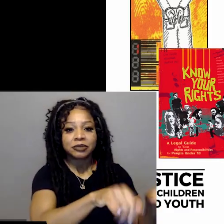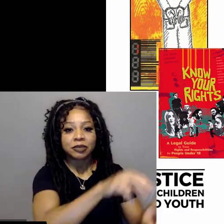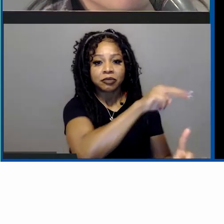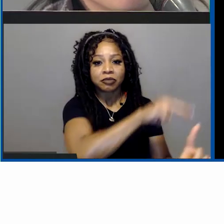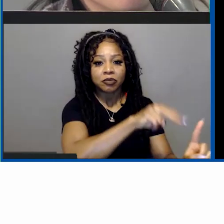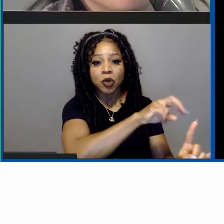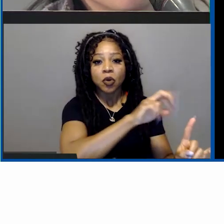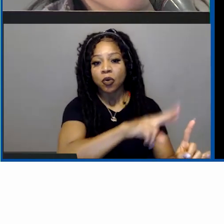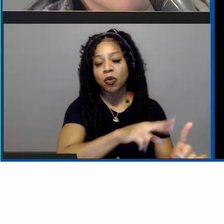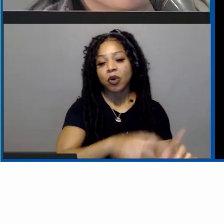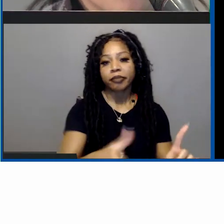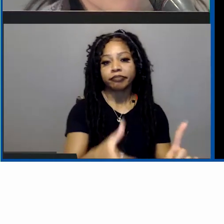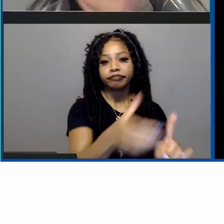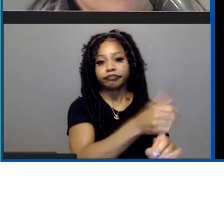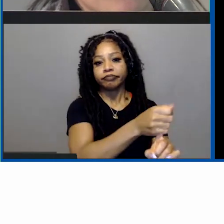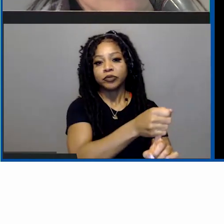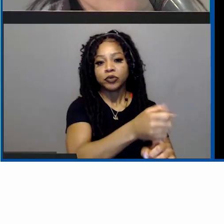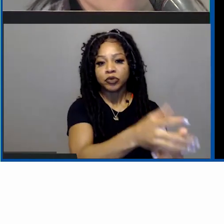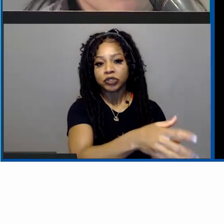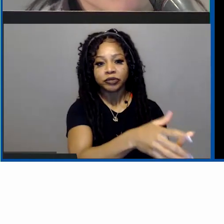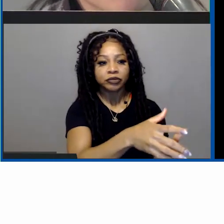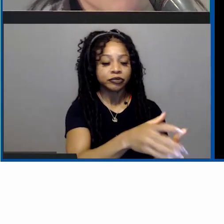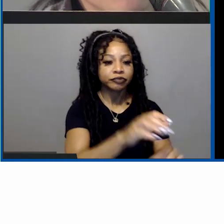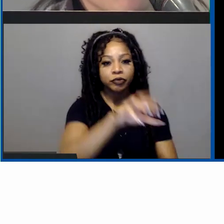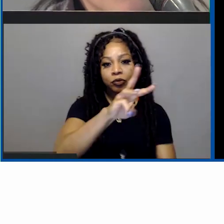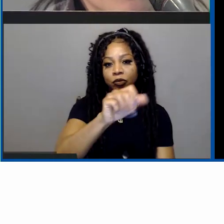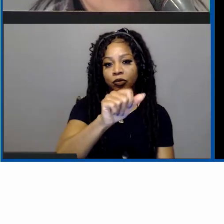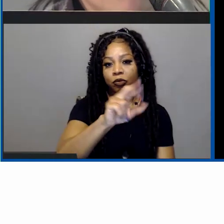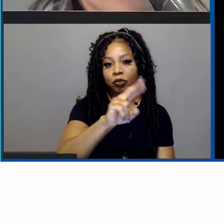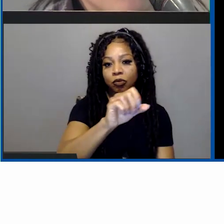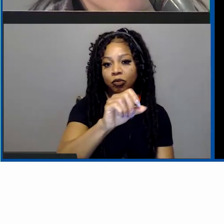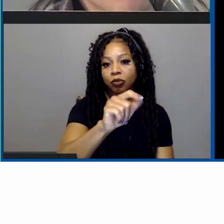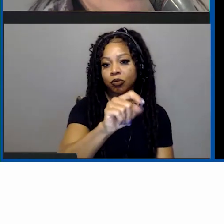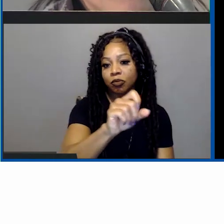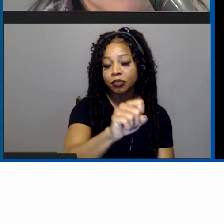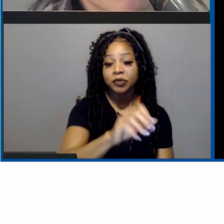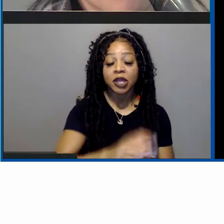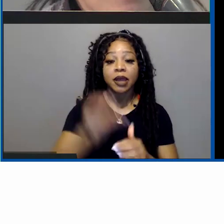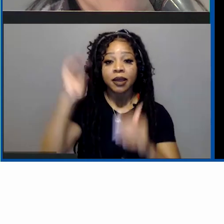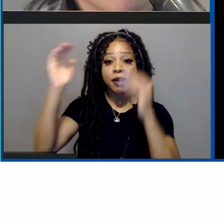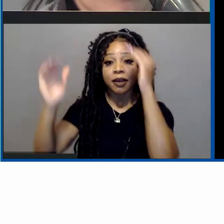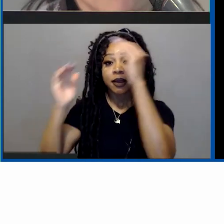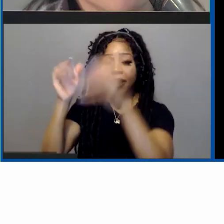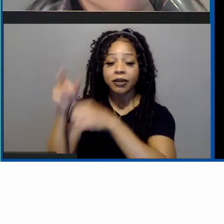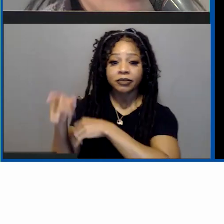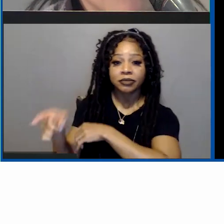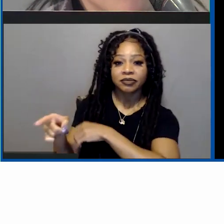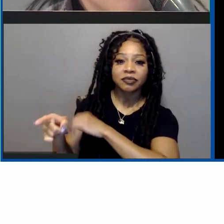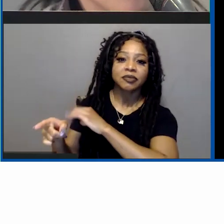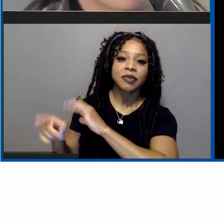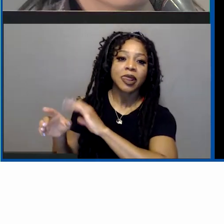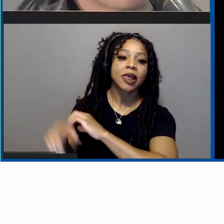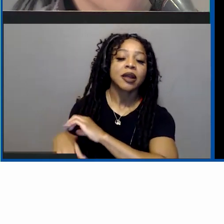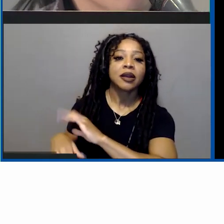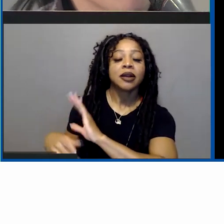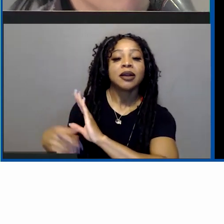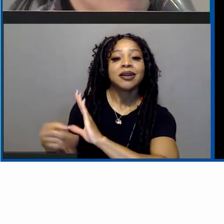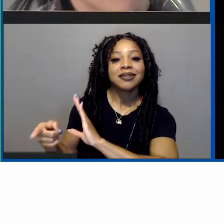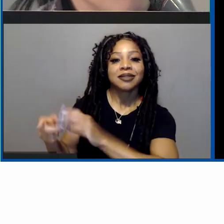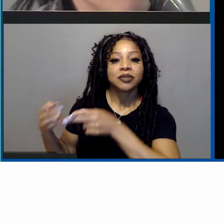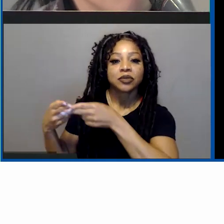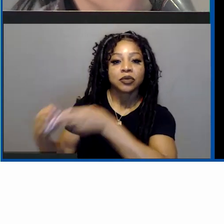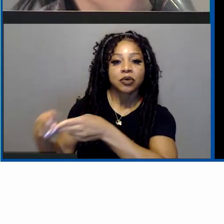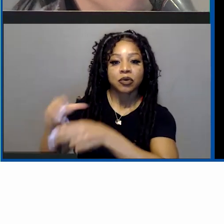warrants. Adult records, the biggest difference with the adult records is that adult records are called